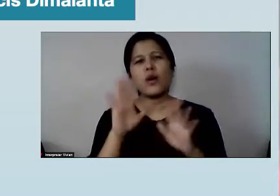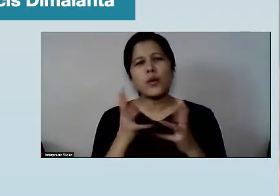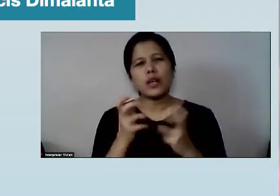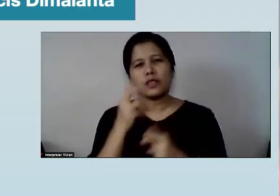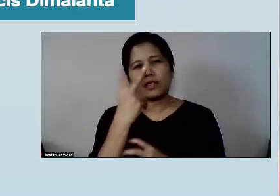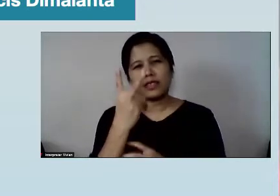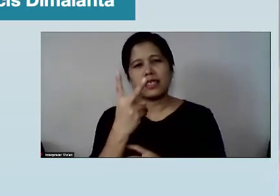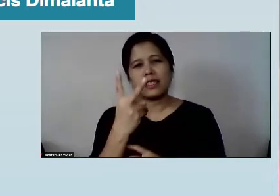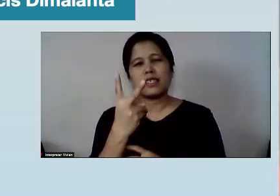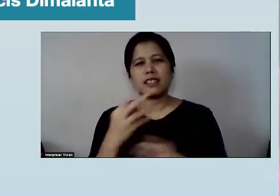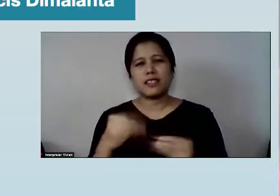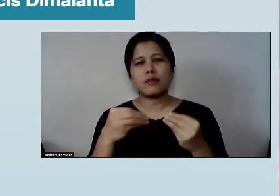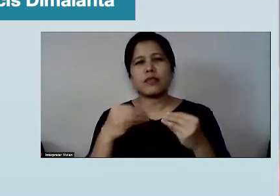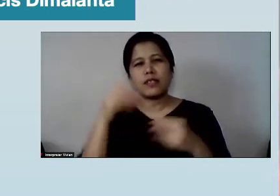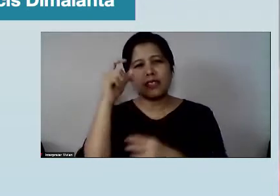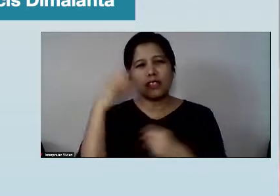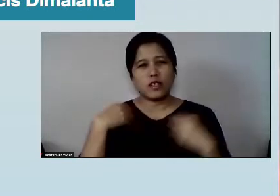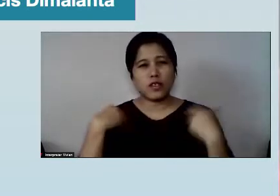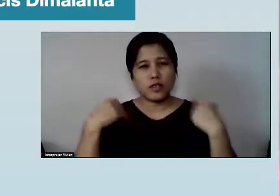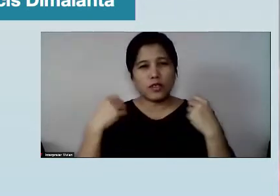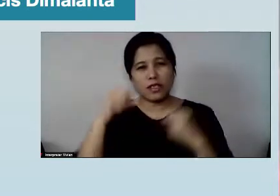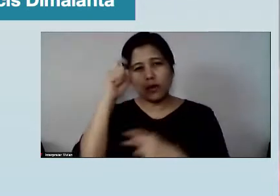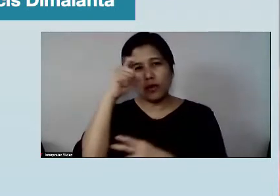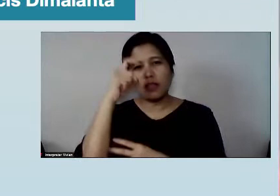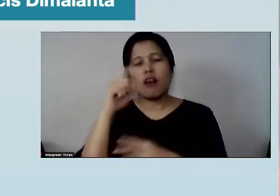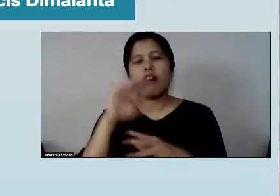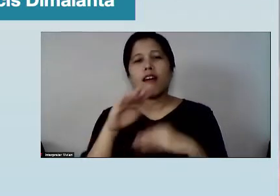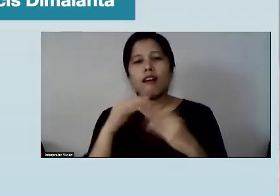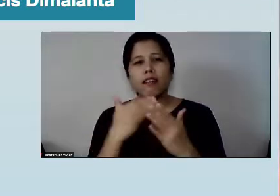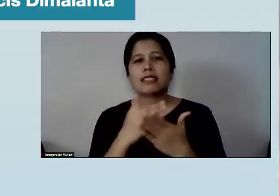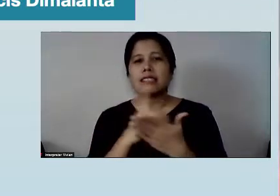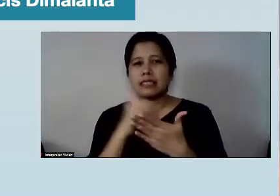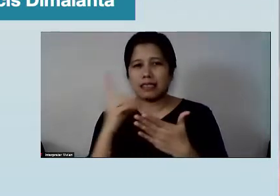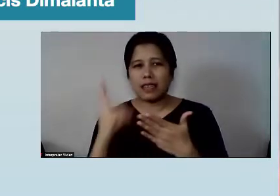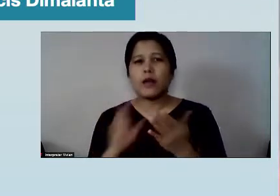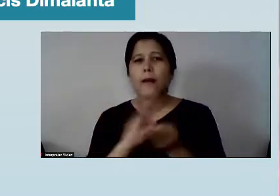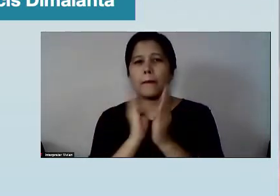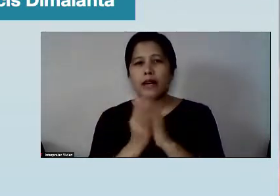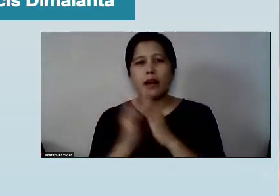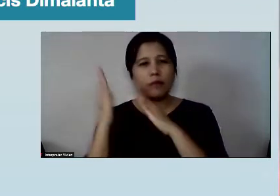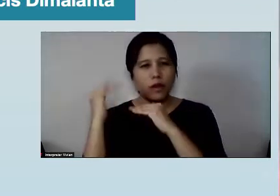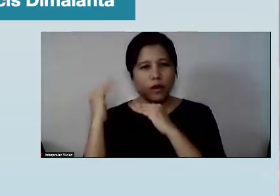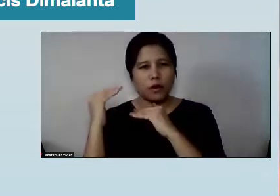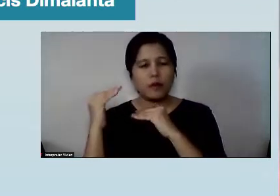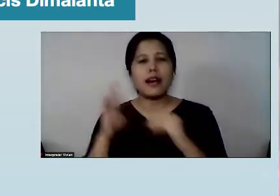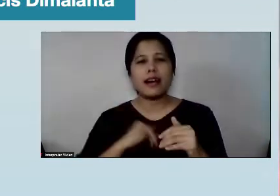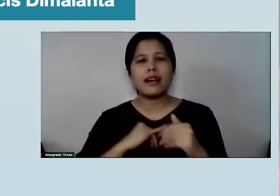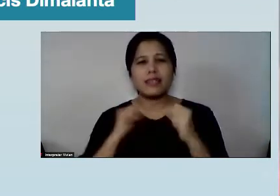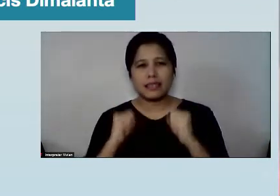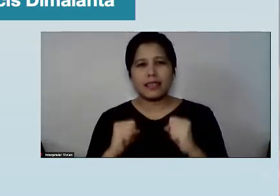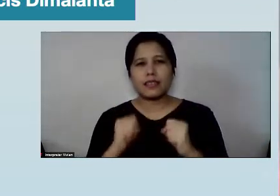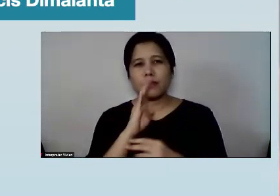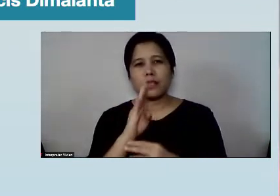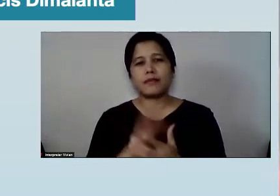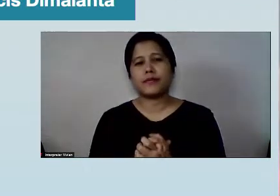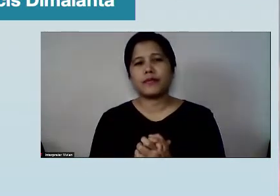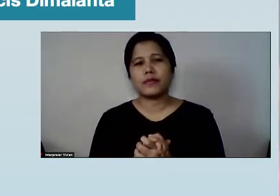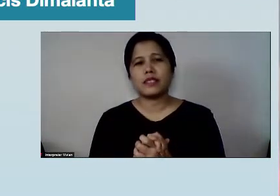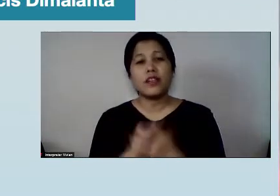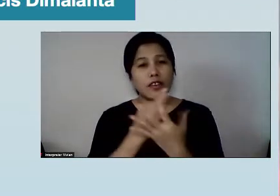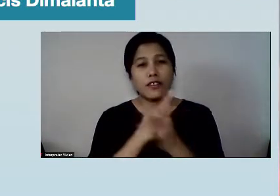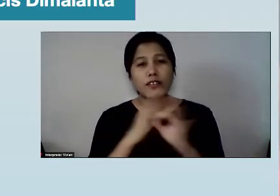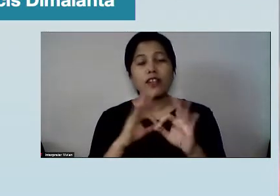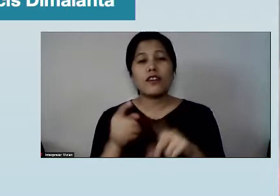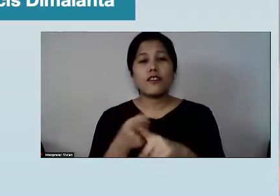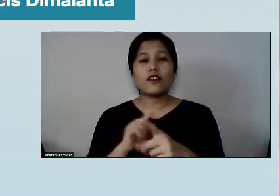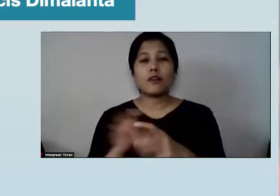do with strength and wisdom all that needs to be done and become the hope that I can be. Set me free from my